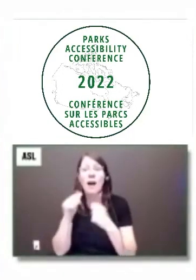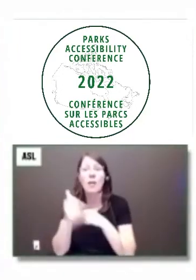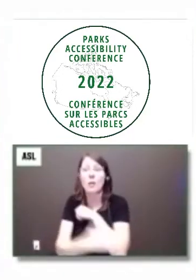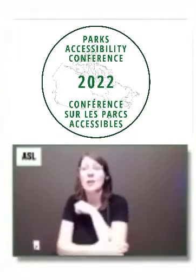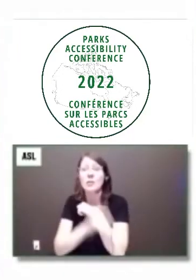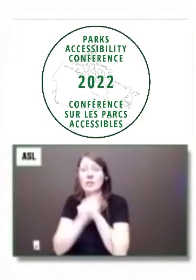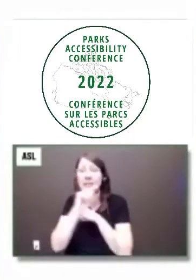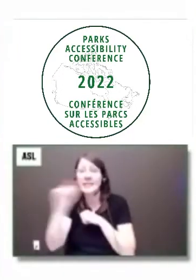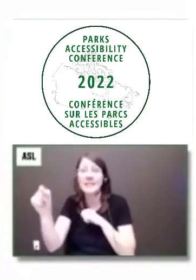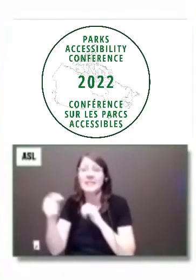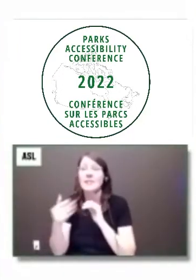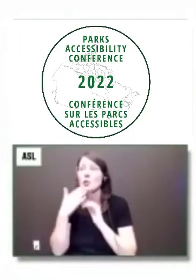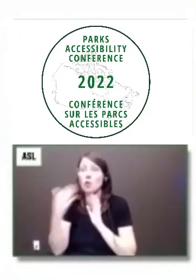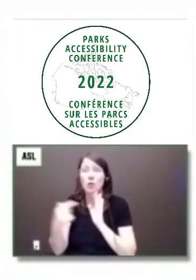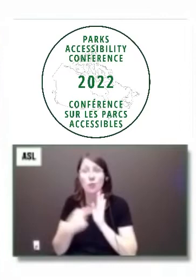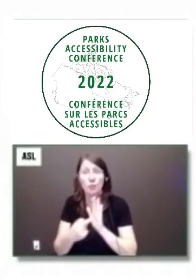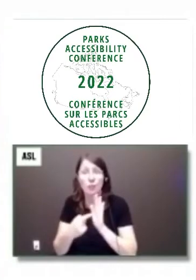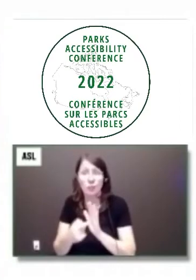here.